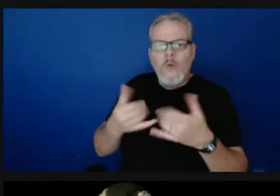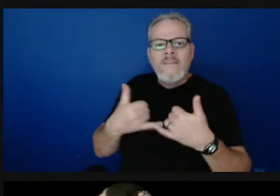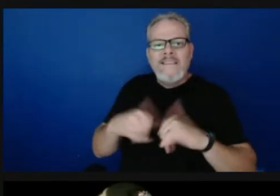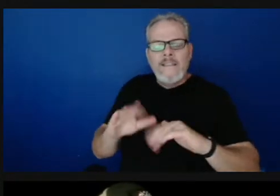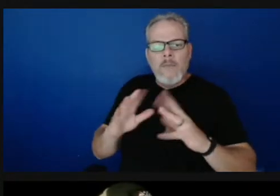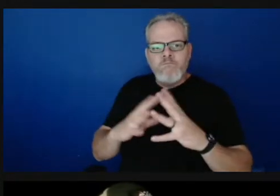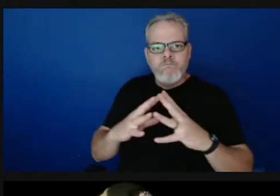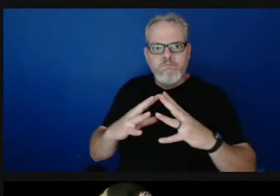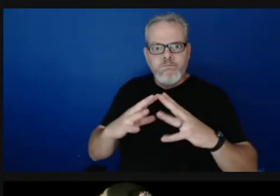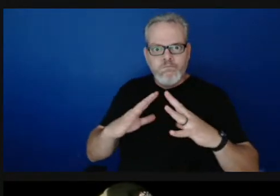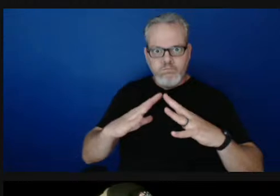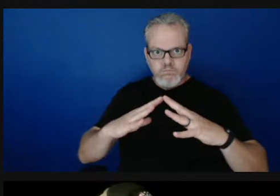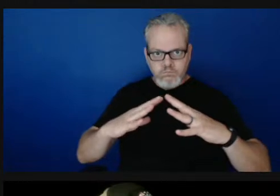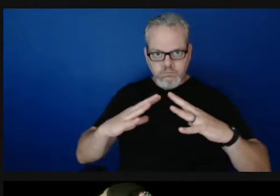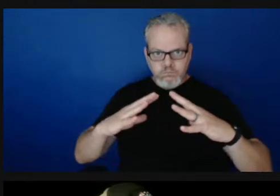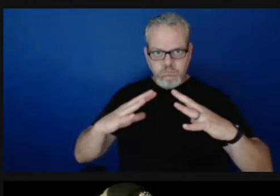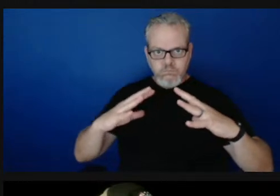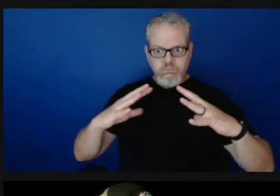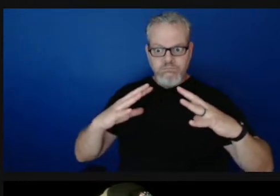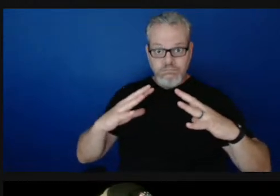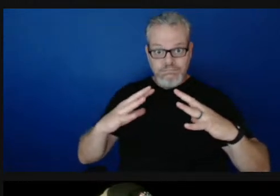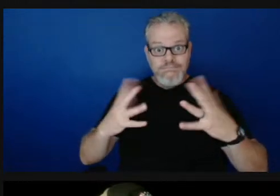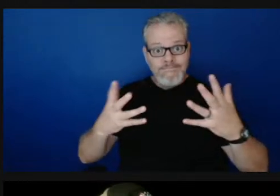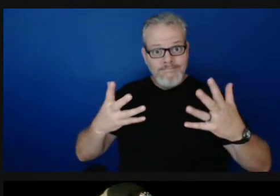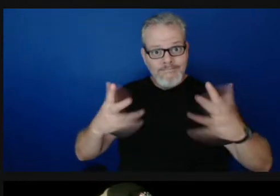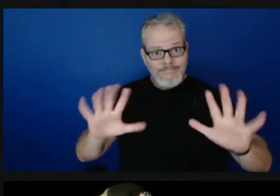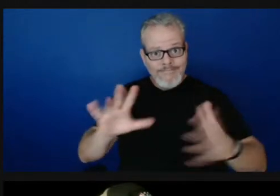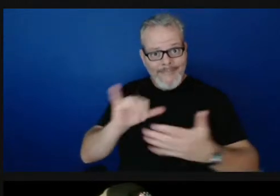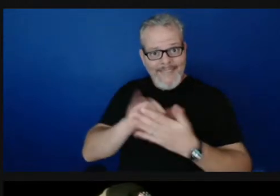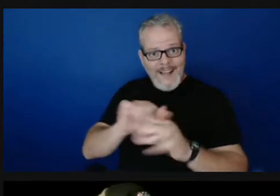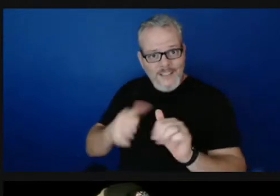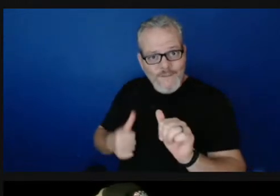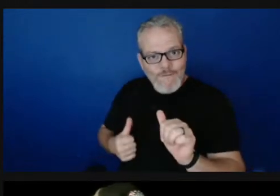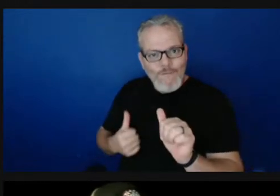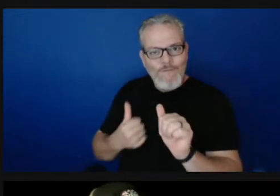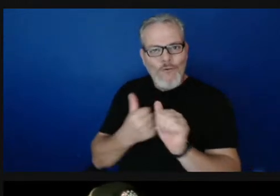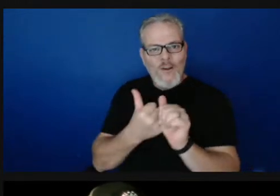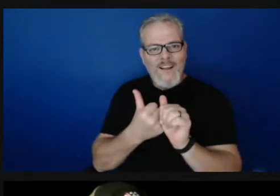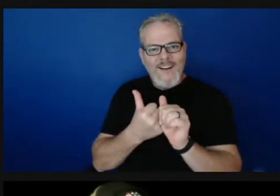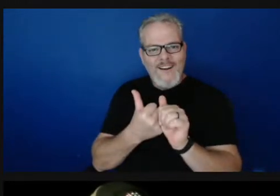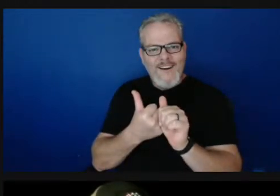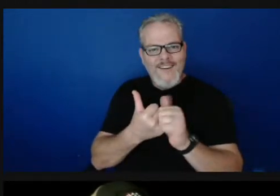fills within. And that's our Hawaiian volcano summary for this week.